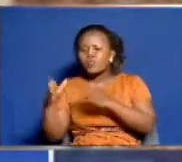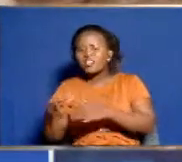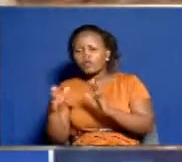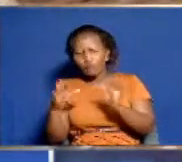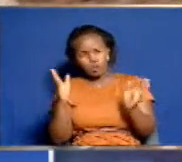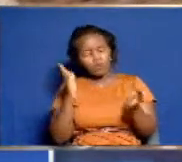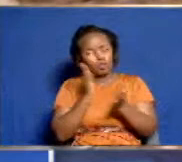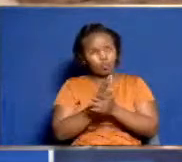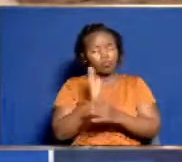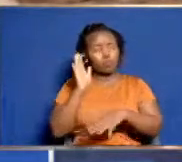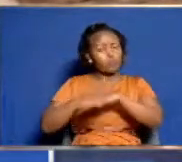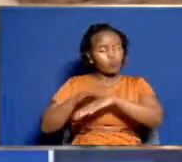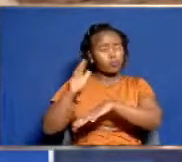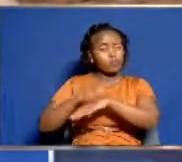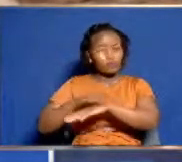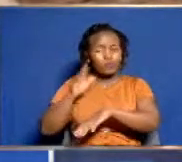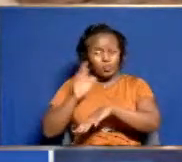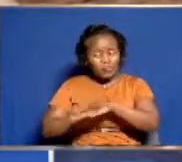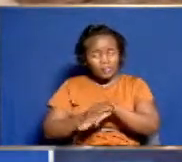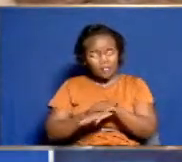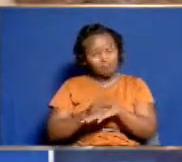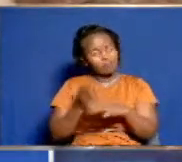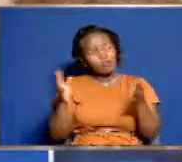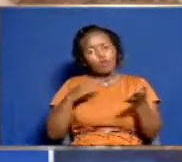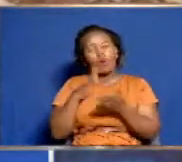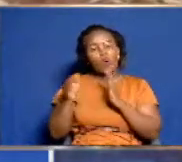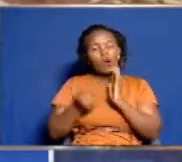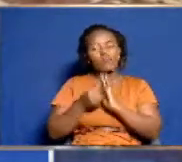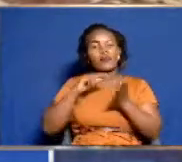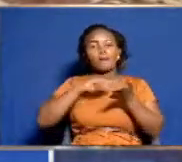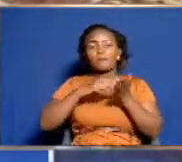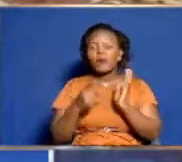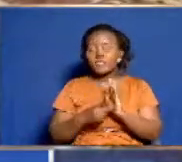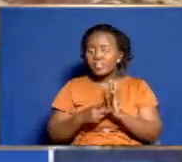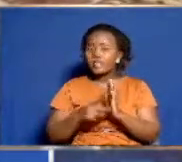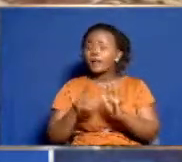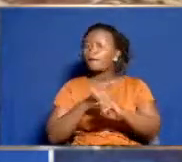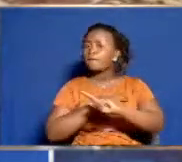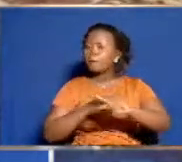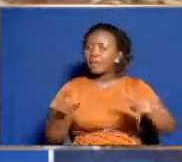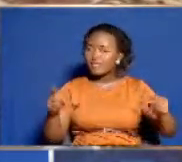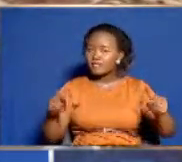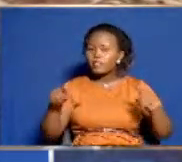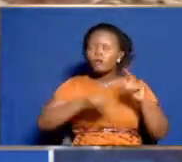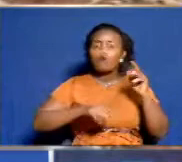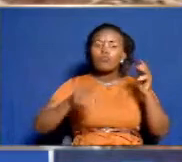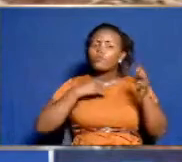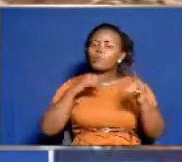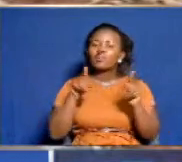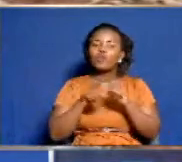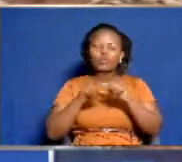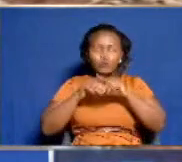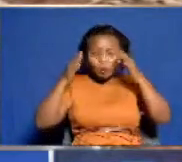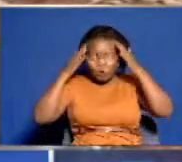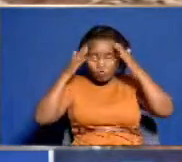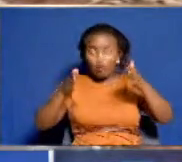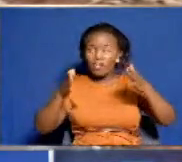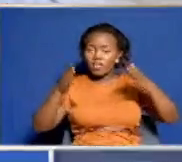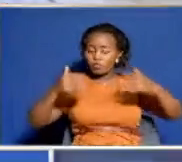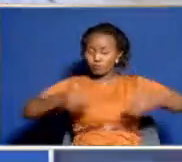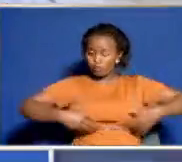tunafurahia for those, hizo ma projects pia wanafanya, but tungependa pia washughulikie wasekaa